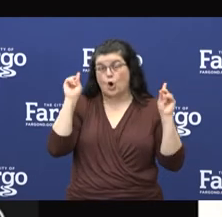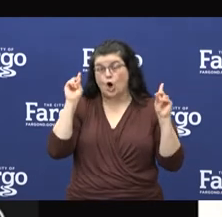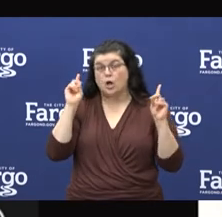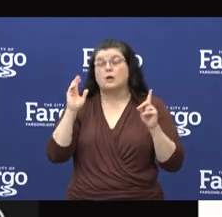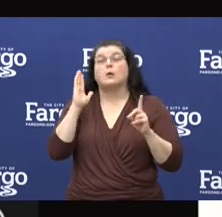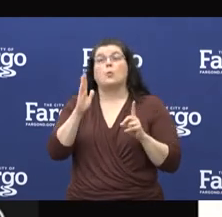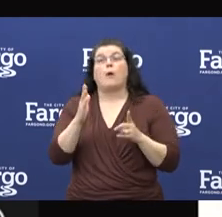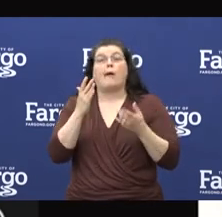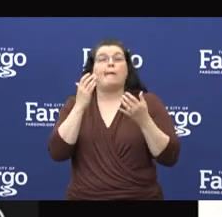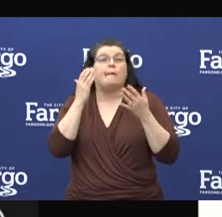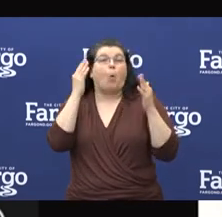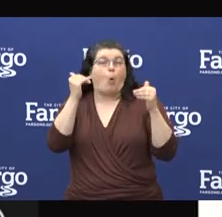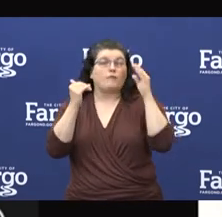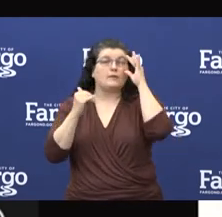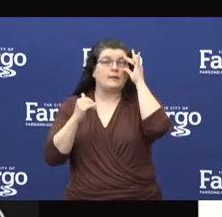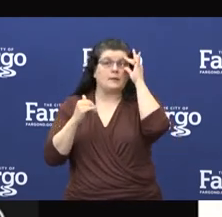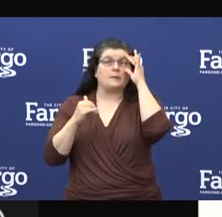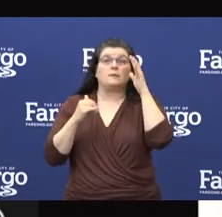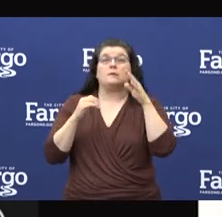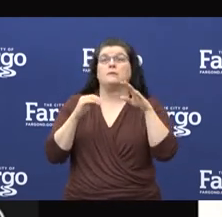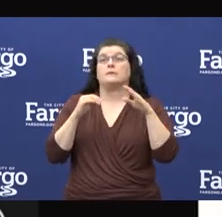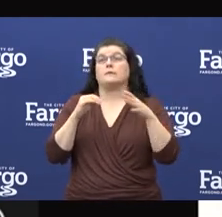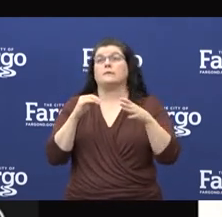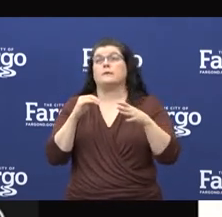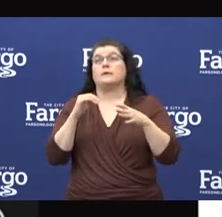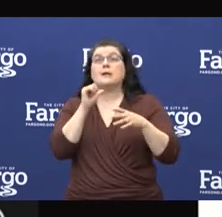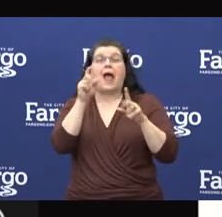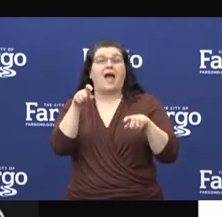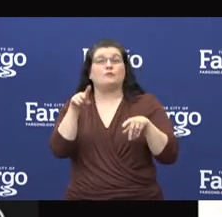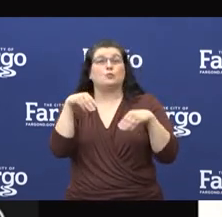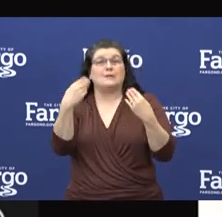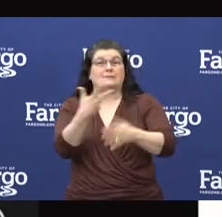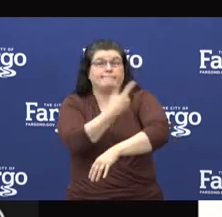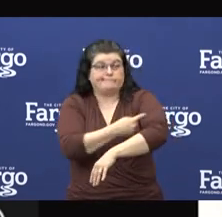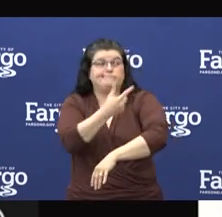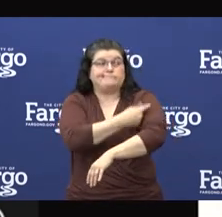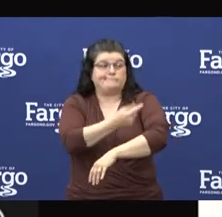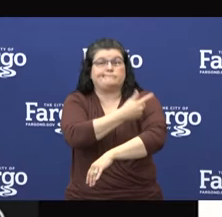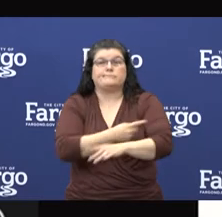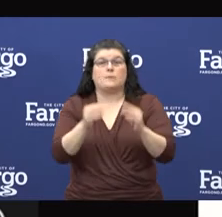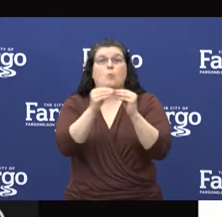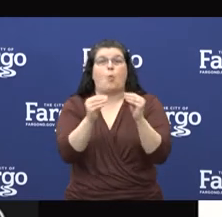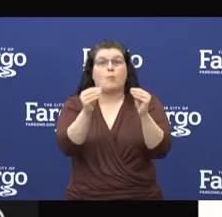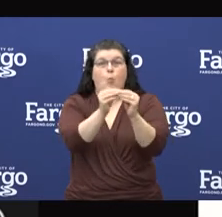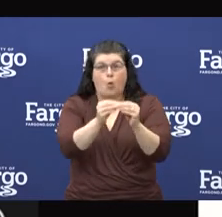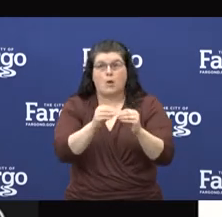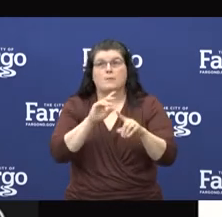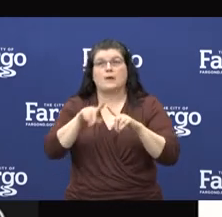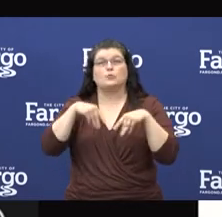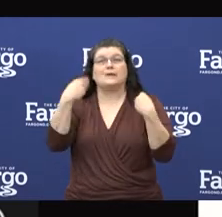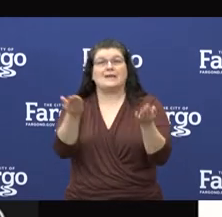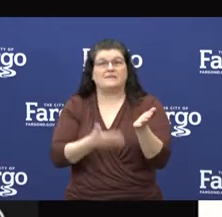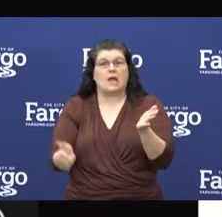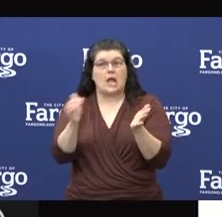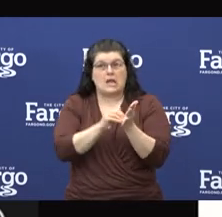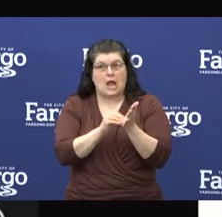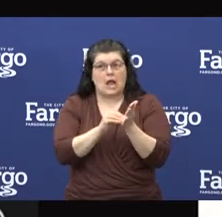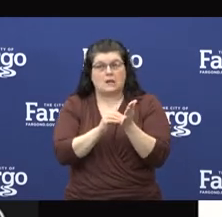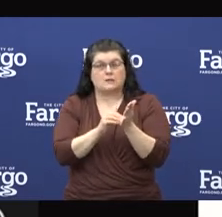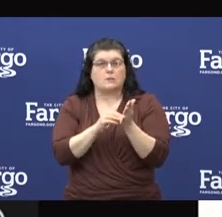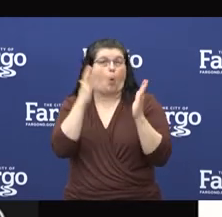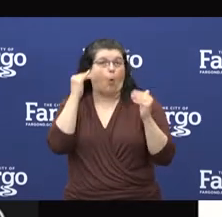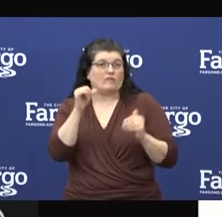and you won't have to potentially give it repeatedly or the need for giving it repeatedly would be